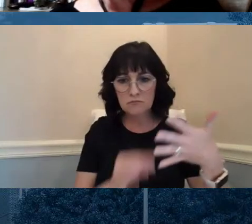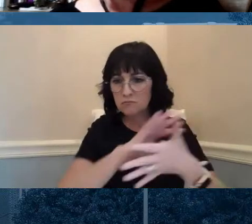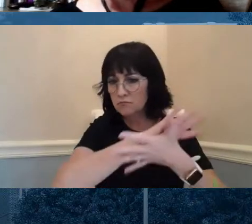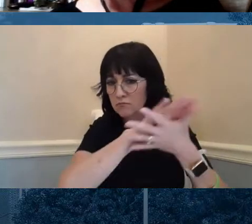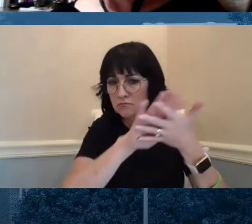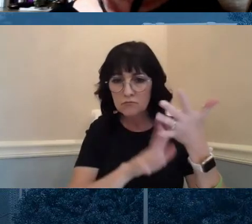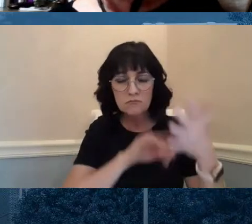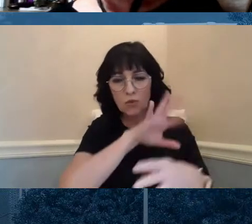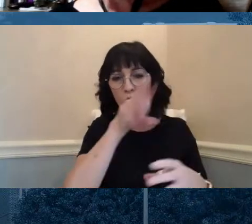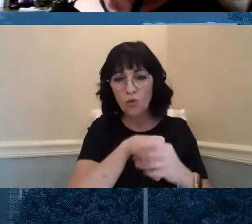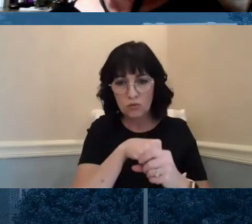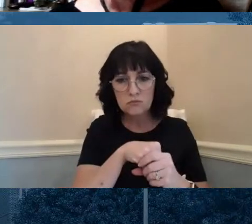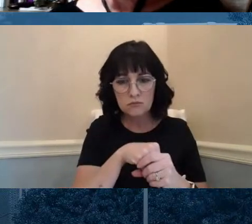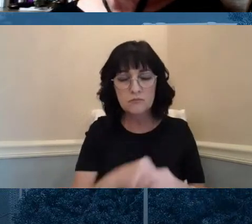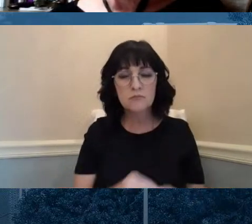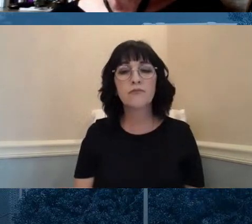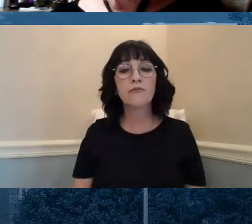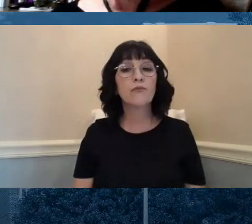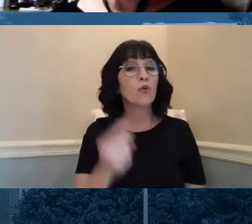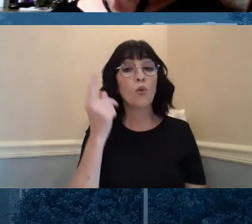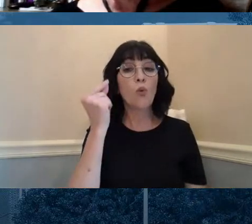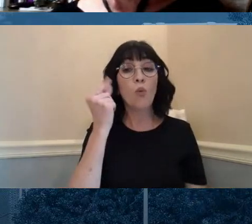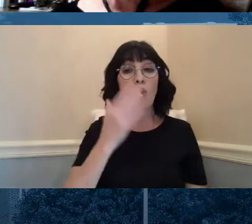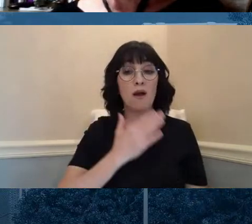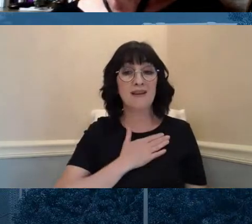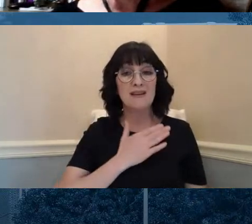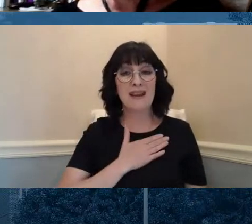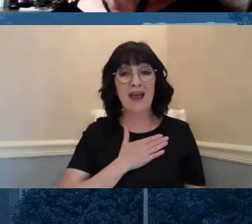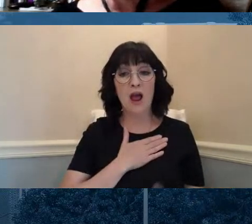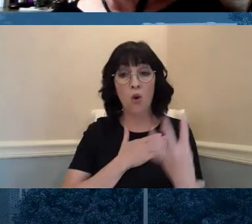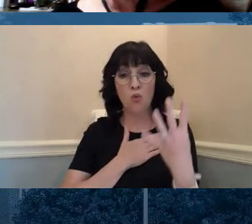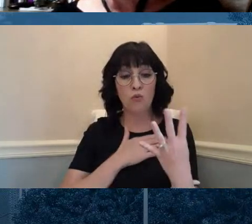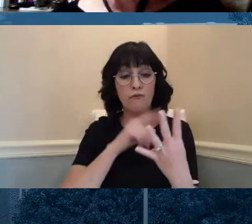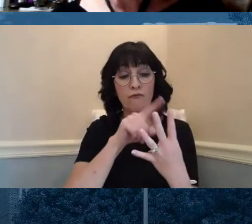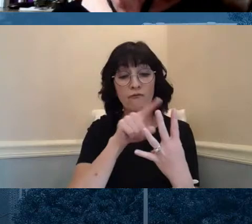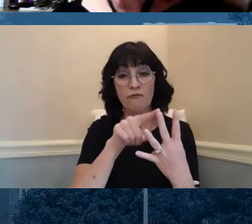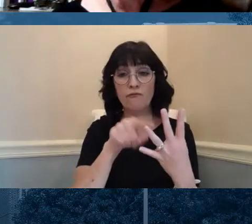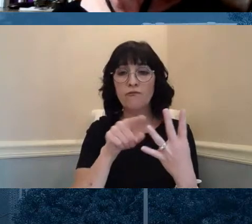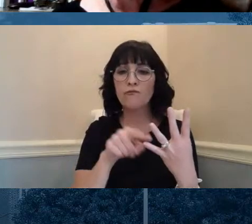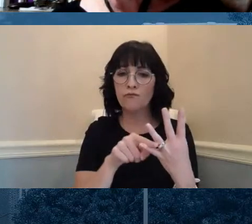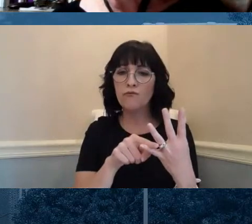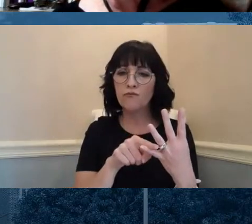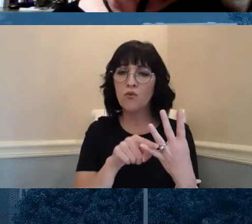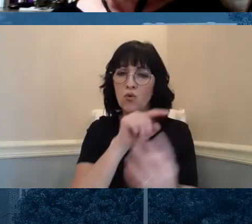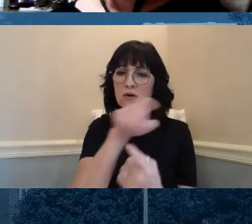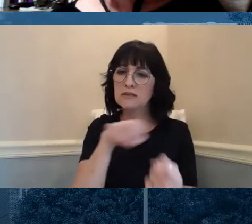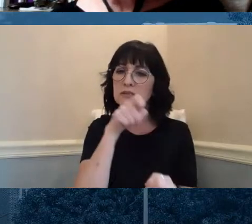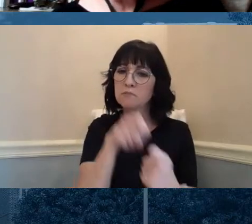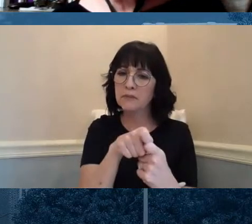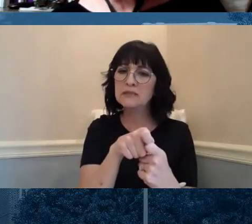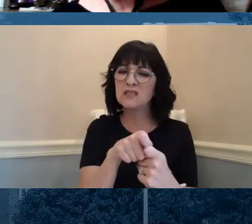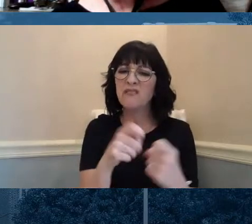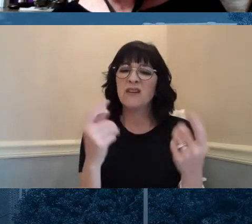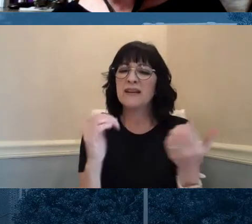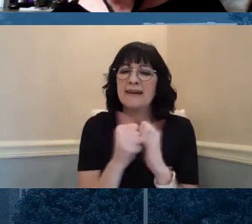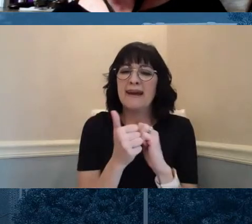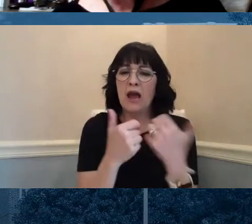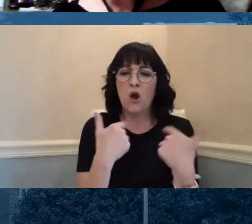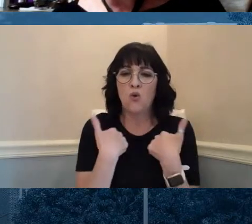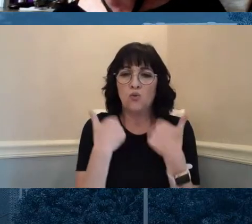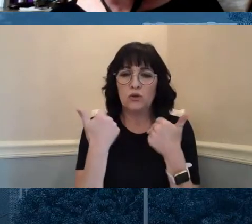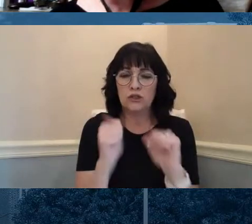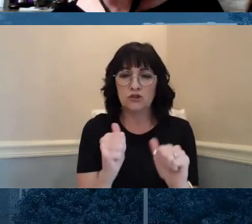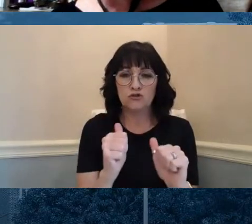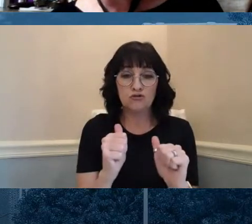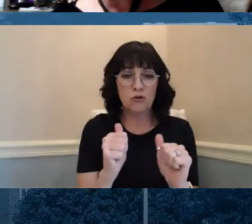4 core actions that are involved in what we're trying to do in our collective effort to prep our students for the following